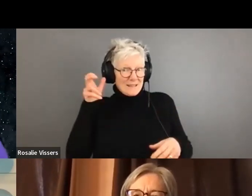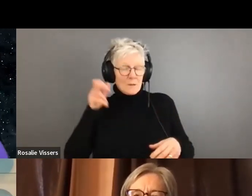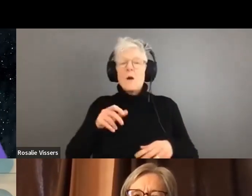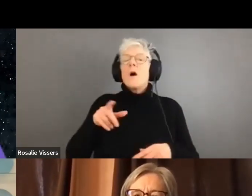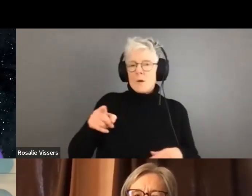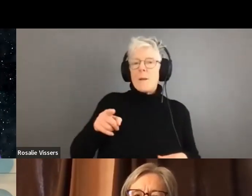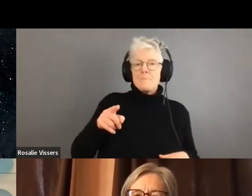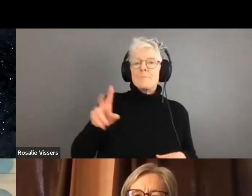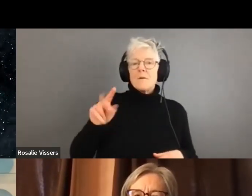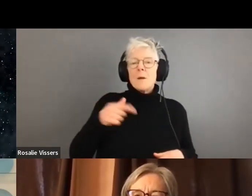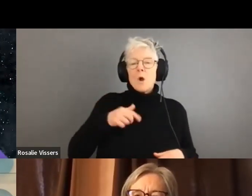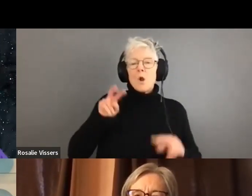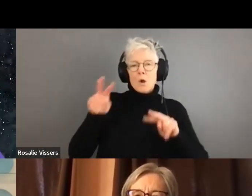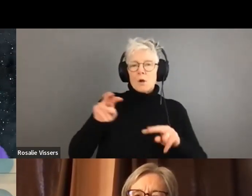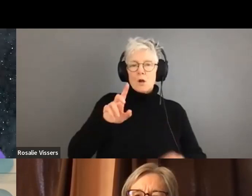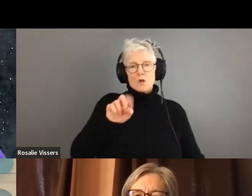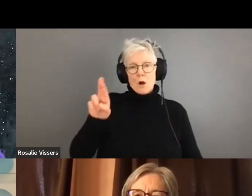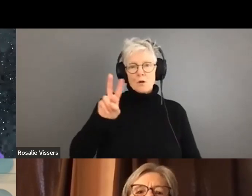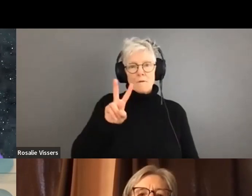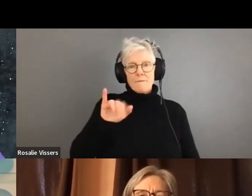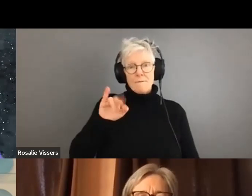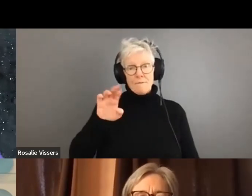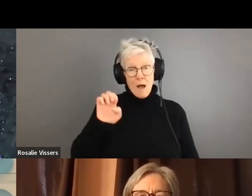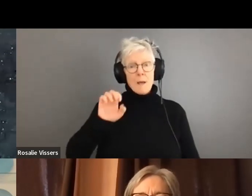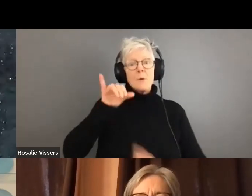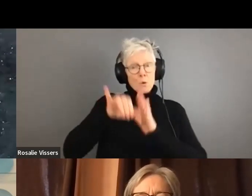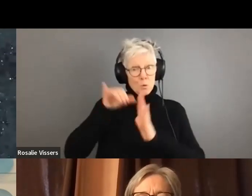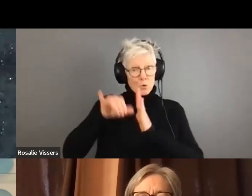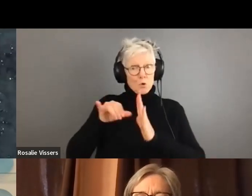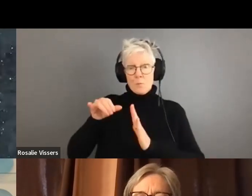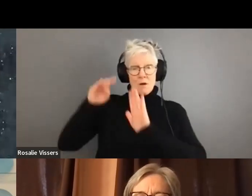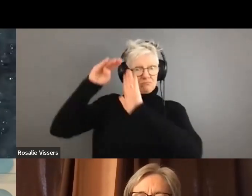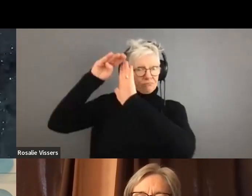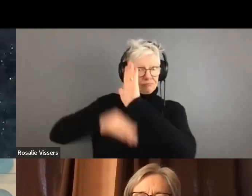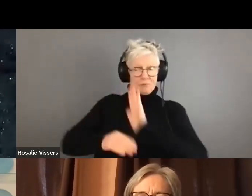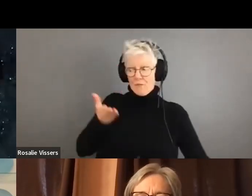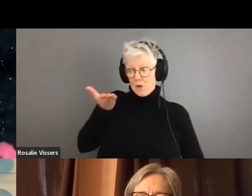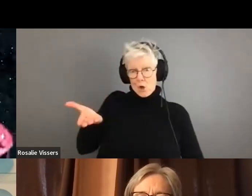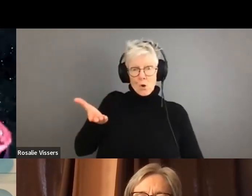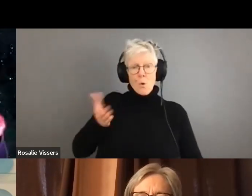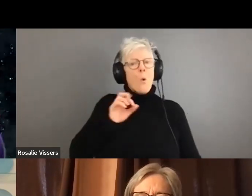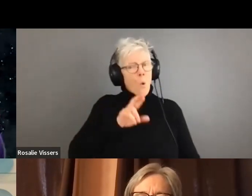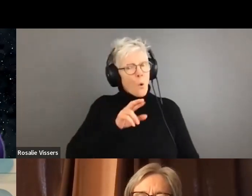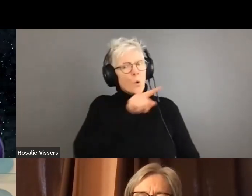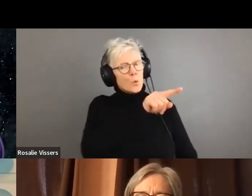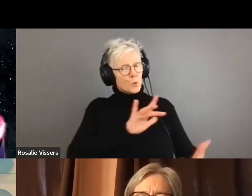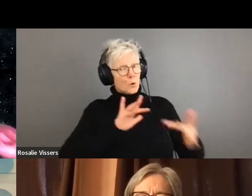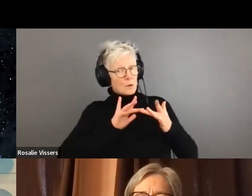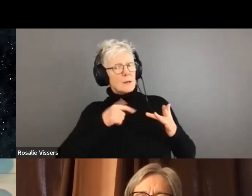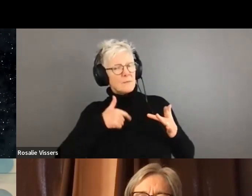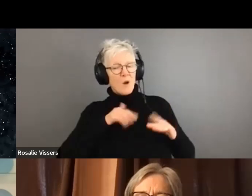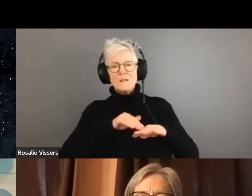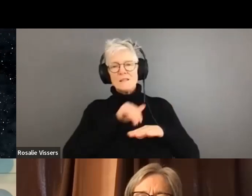the Dr. Vibe Show YouTube page, it is there. Perfect. Or Thank you. you can reach out to me directly, and I can send you